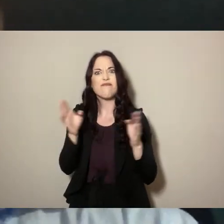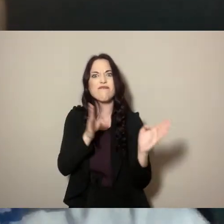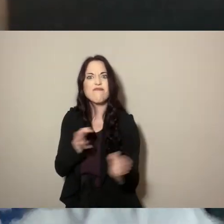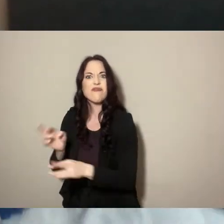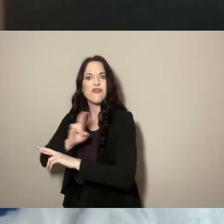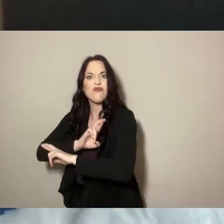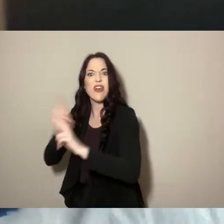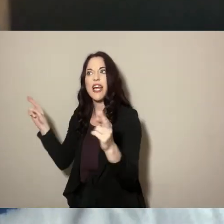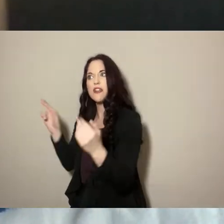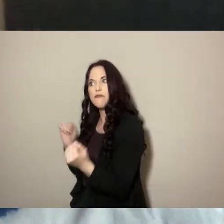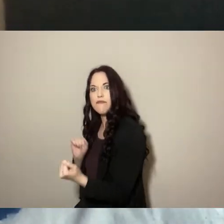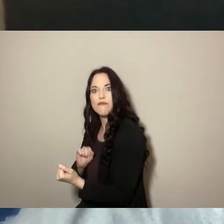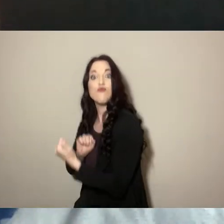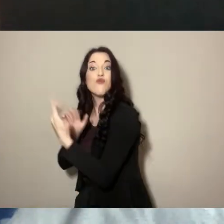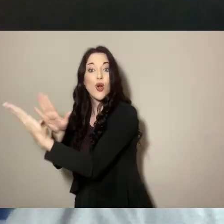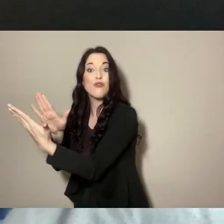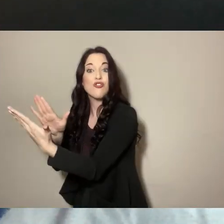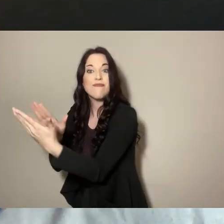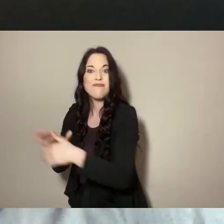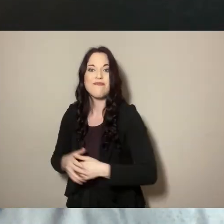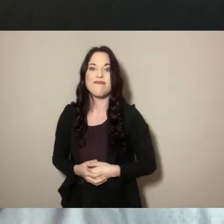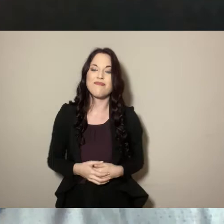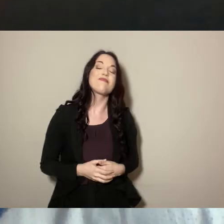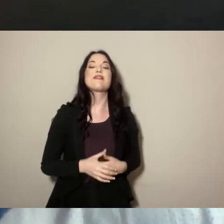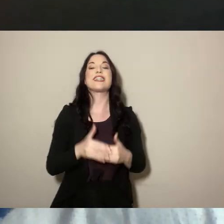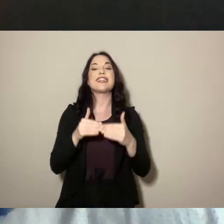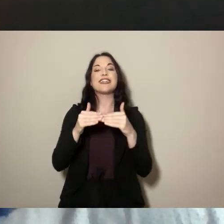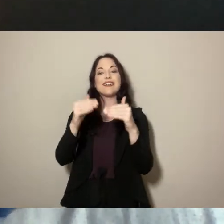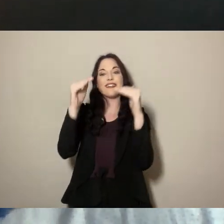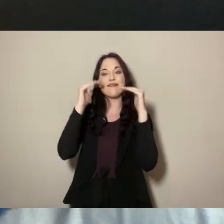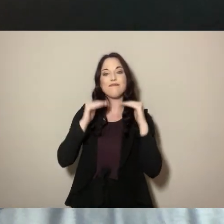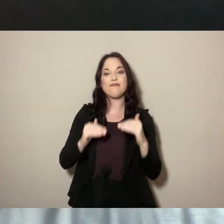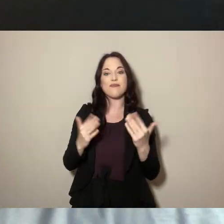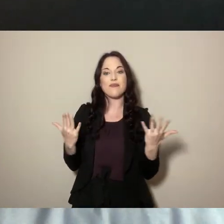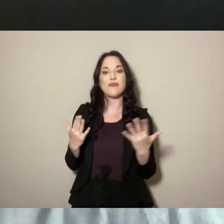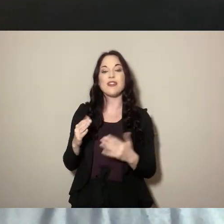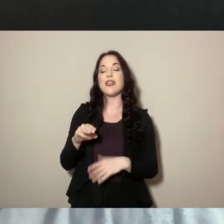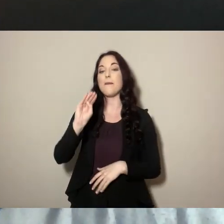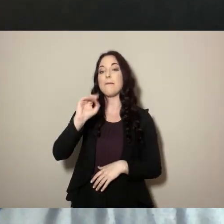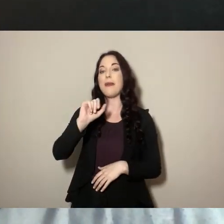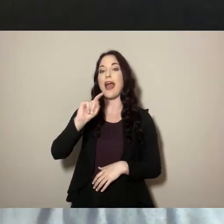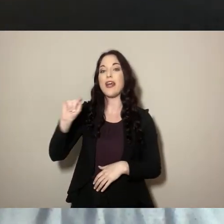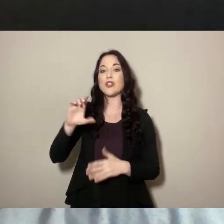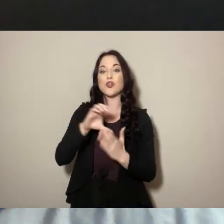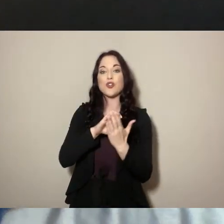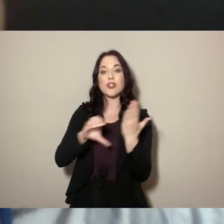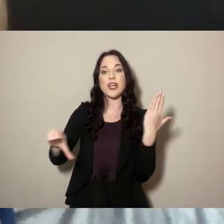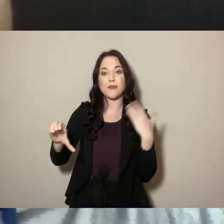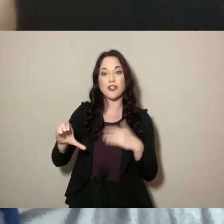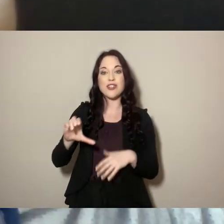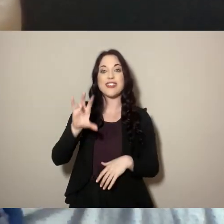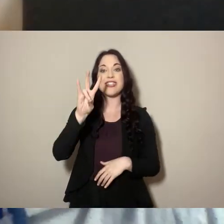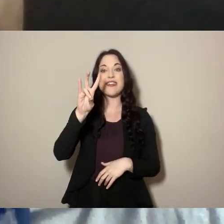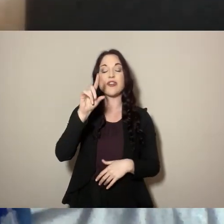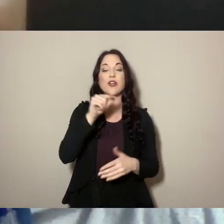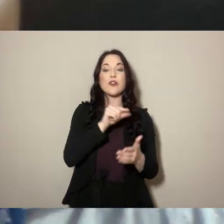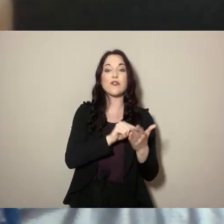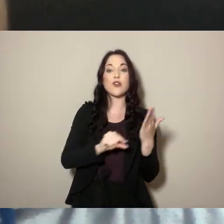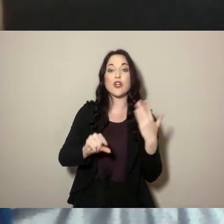The next scripture reading comes from the book of Matthew, Chapter 7, verses 24